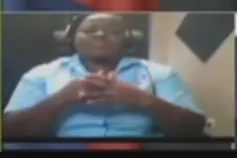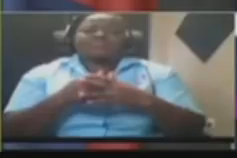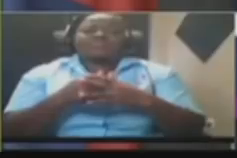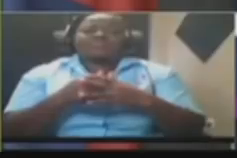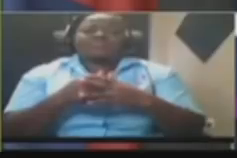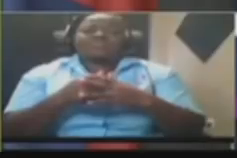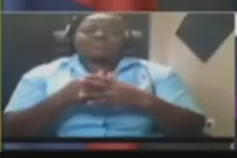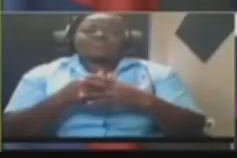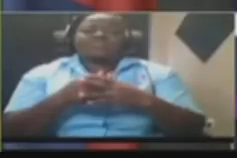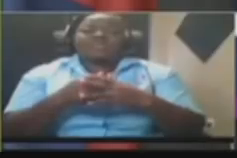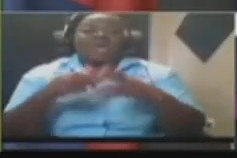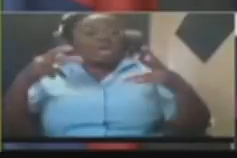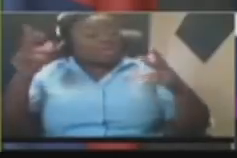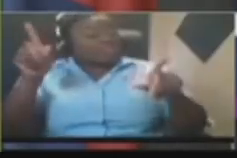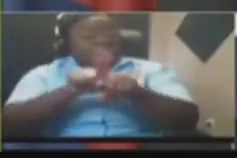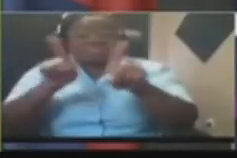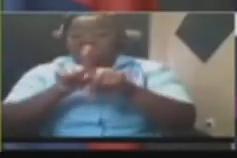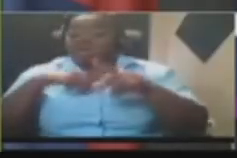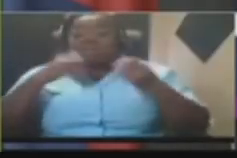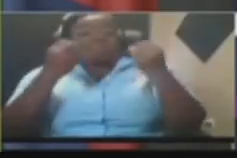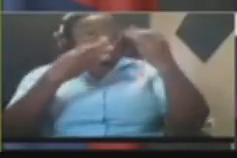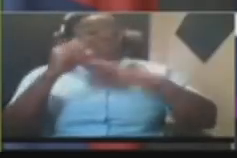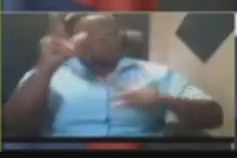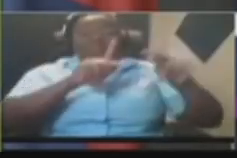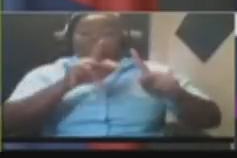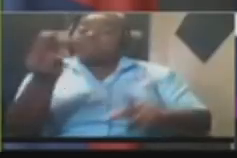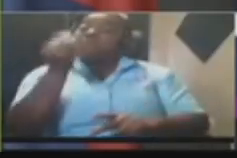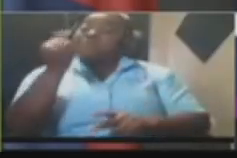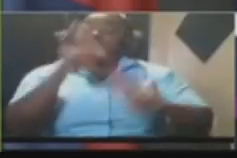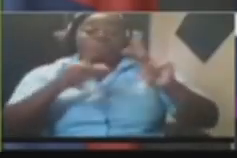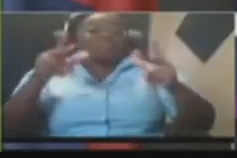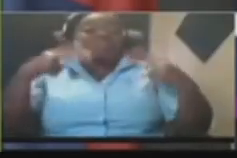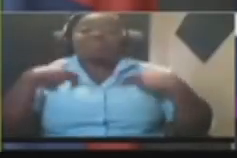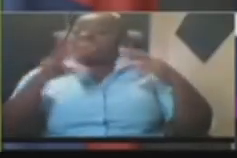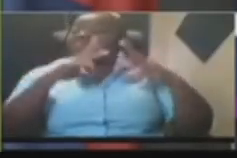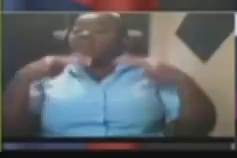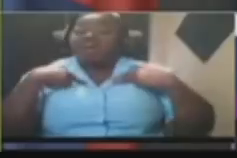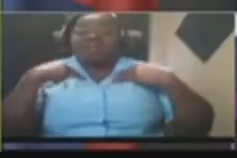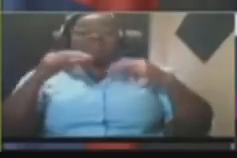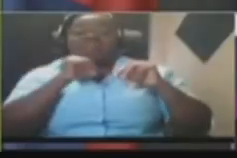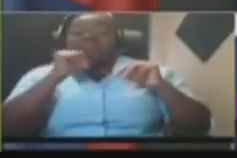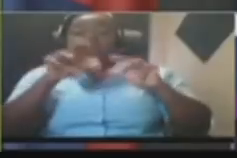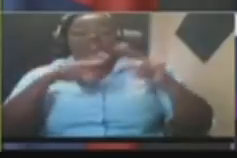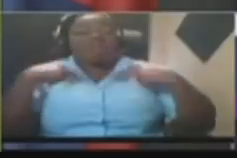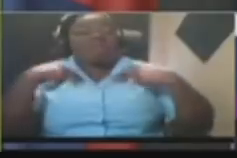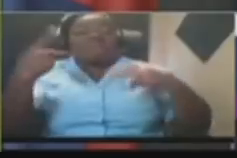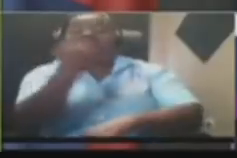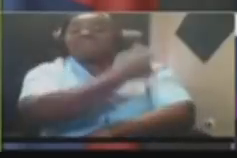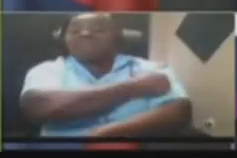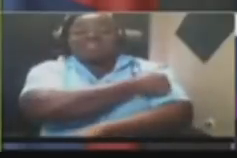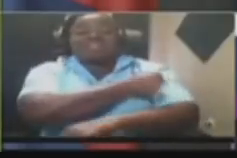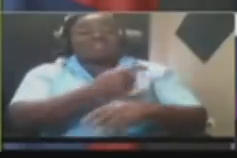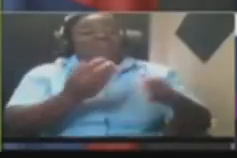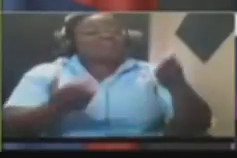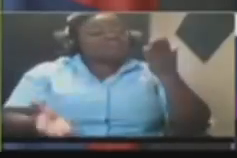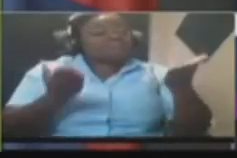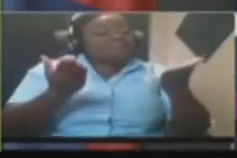millions who are not vaccinated. The data from those two sets of populations are